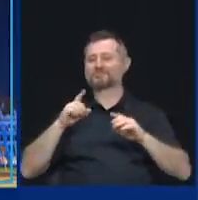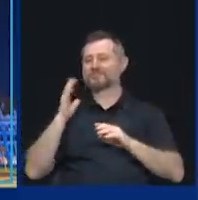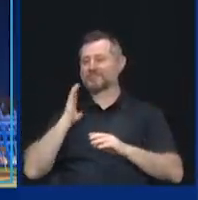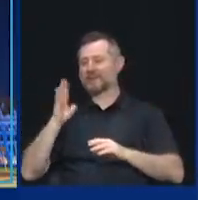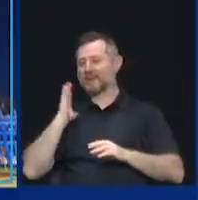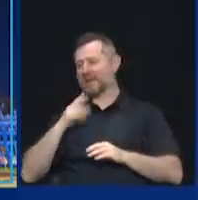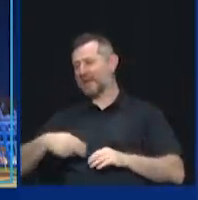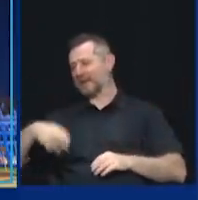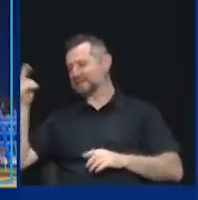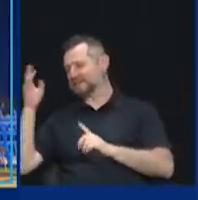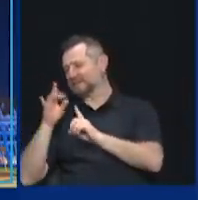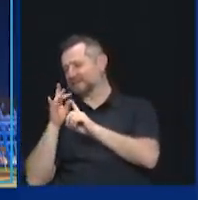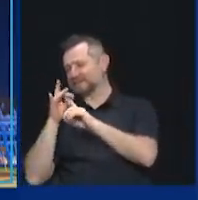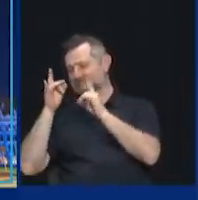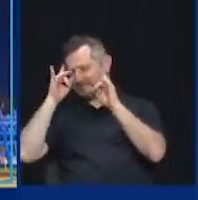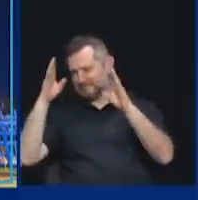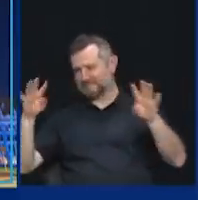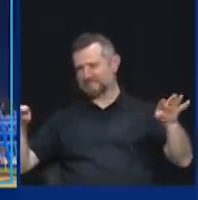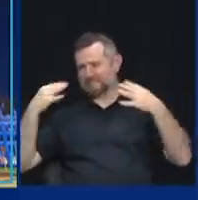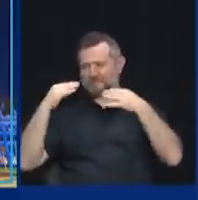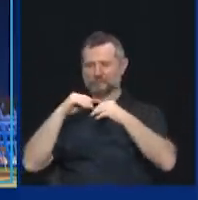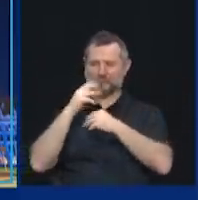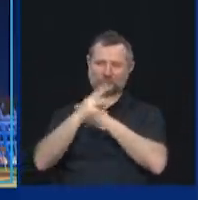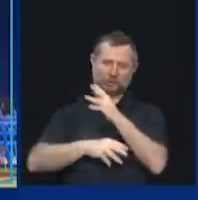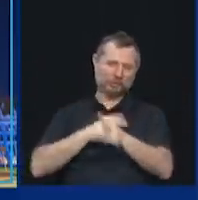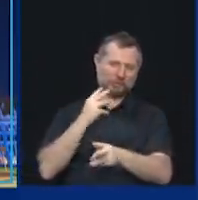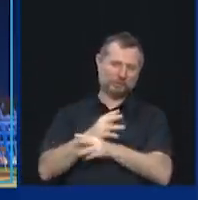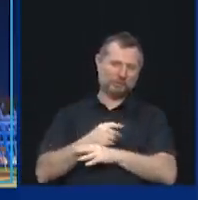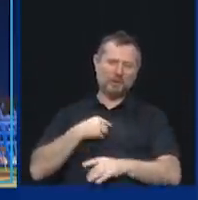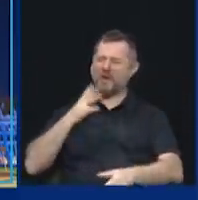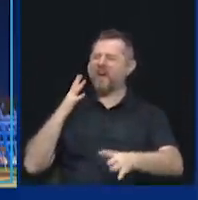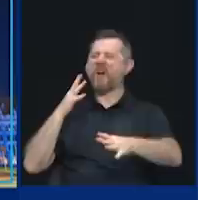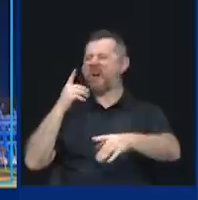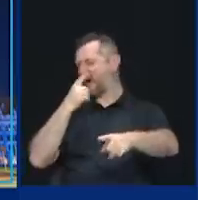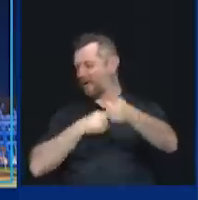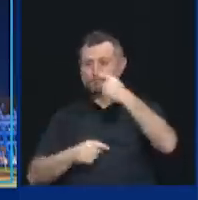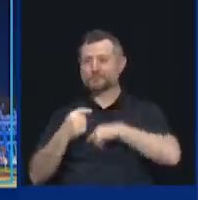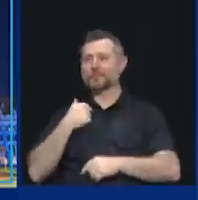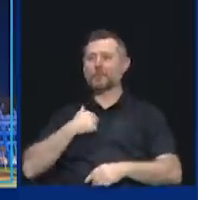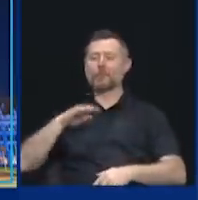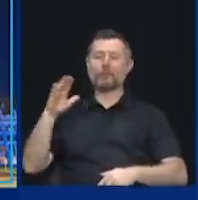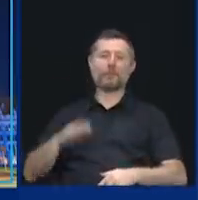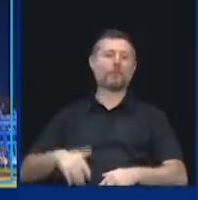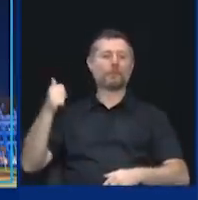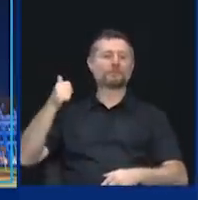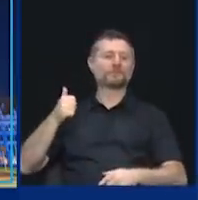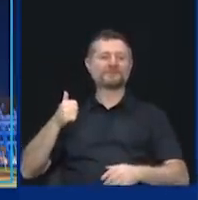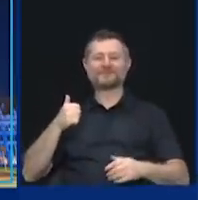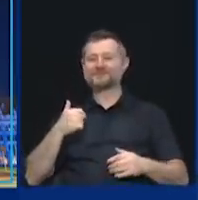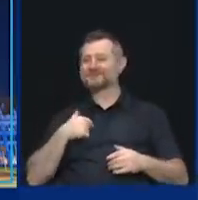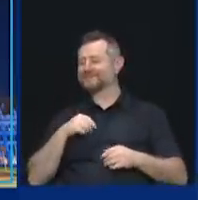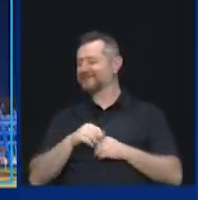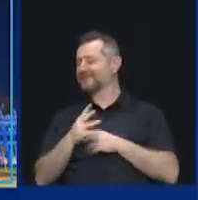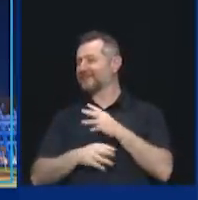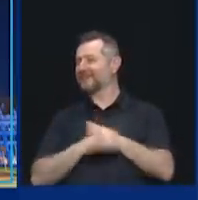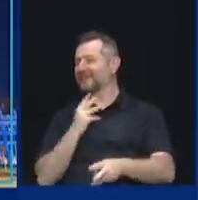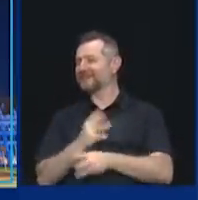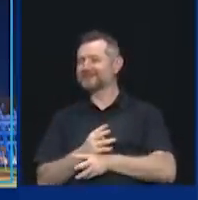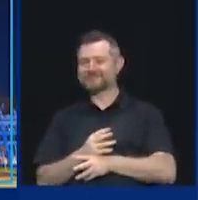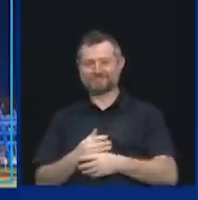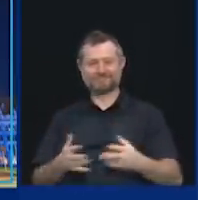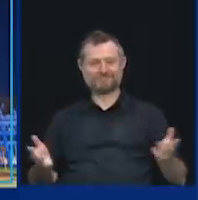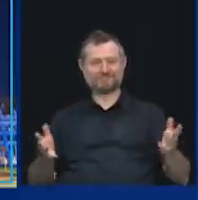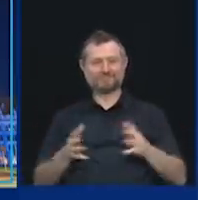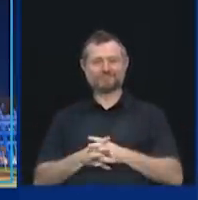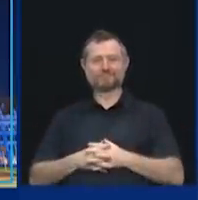rate on the globe to one of the lowest positivity rates on the globe and